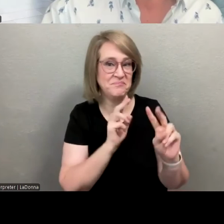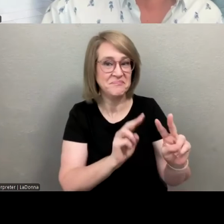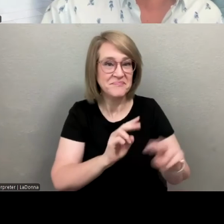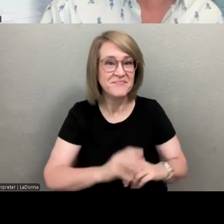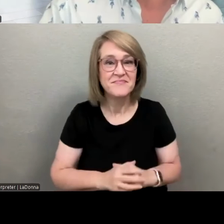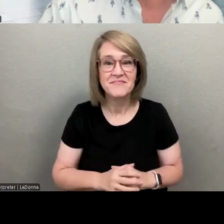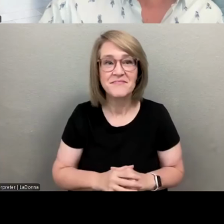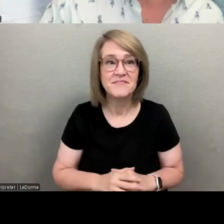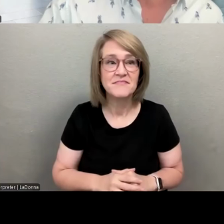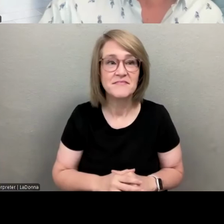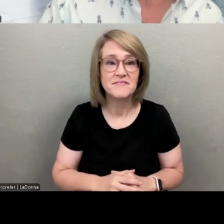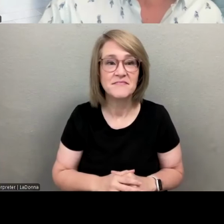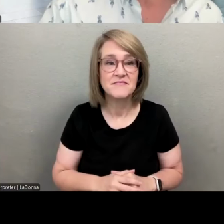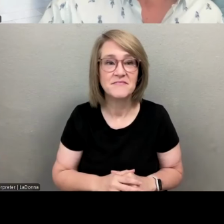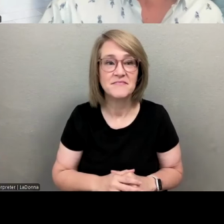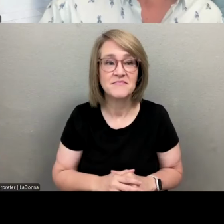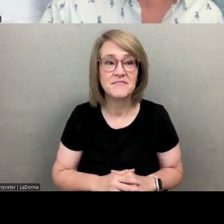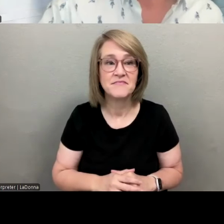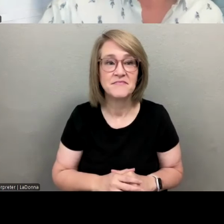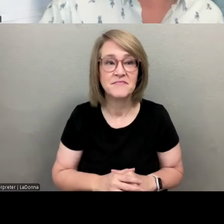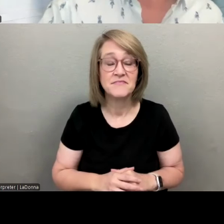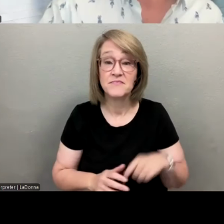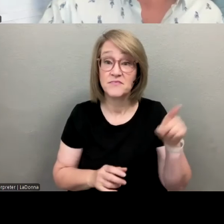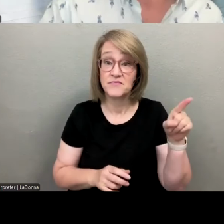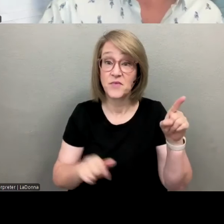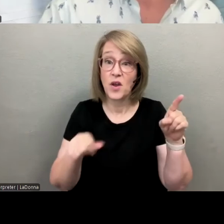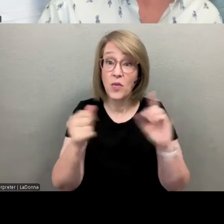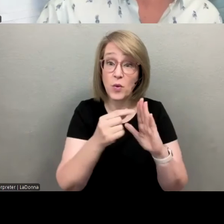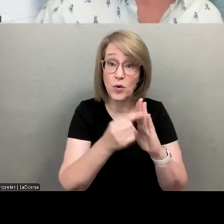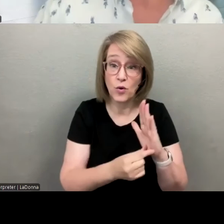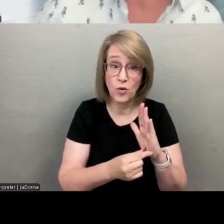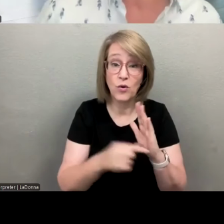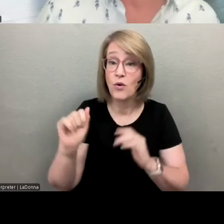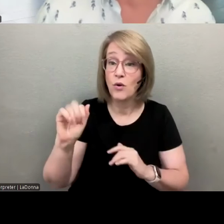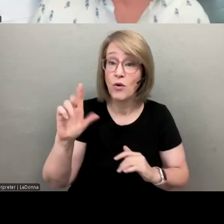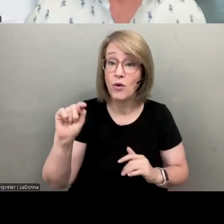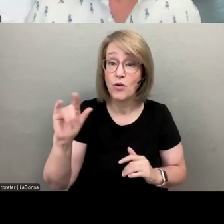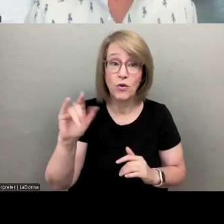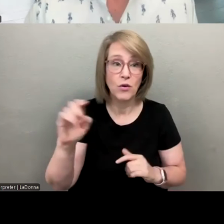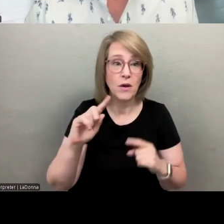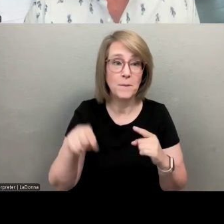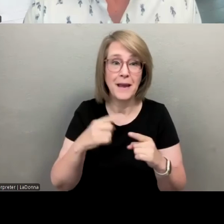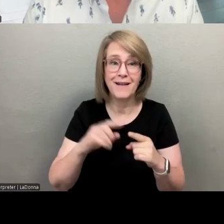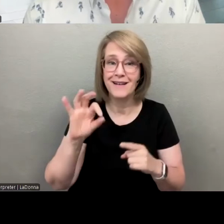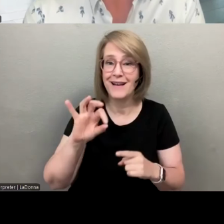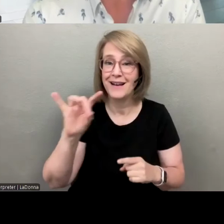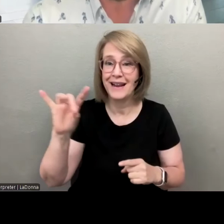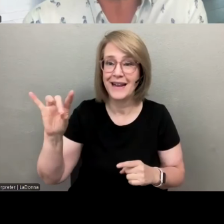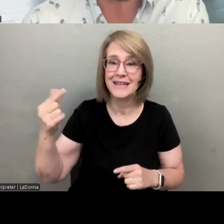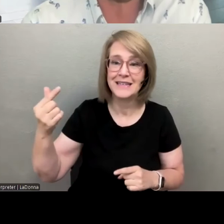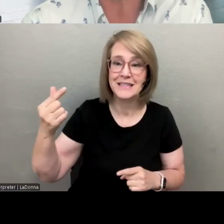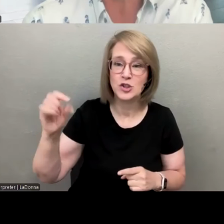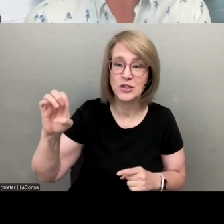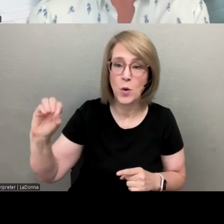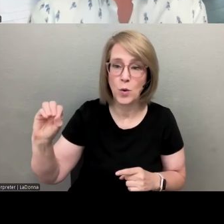that. There's also this article, we'll drop it in the chat, about 988 geo-routing, and we've been advocating for this to